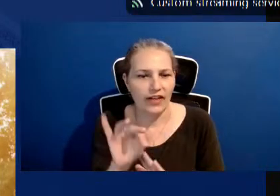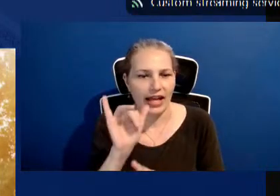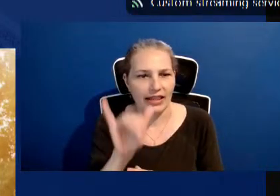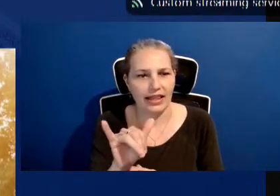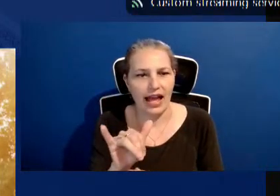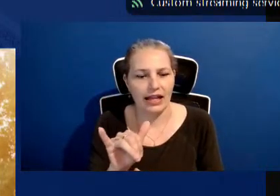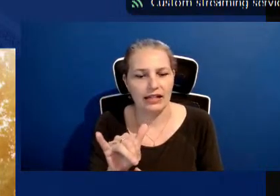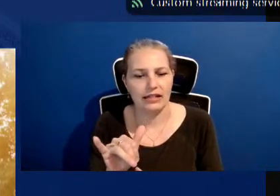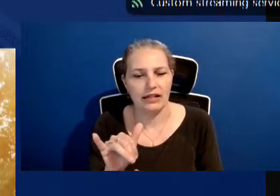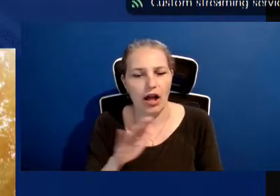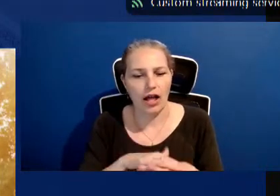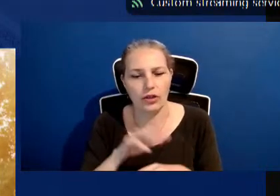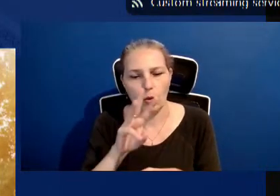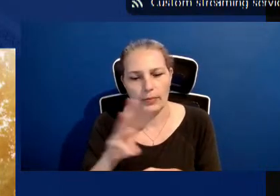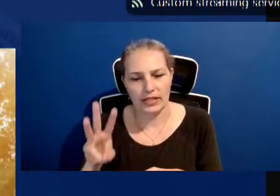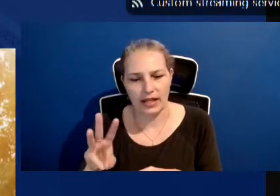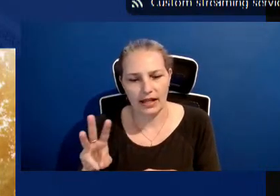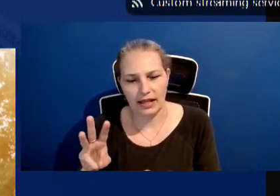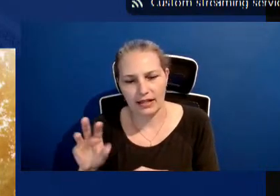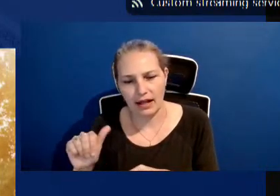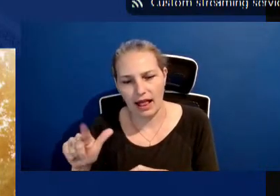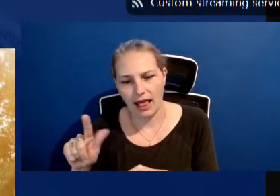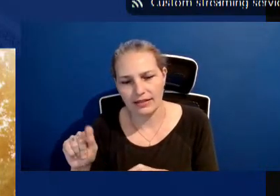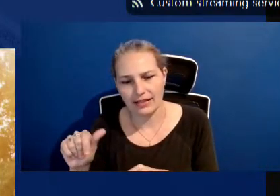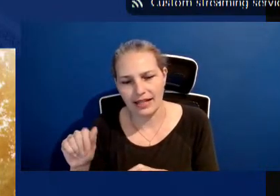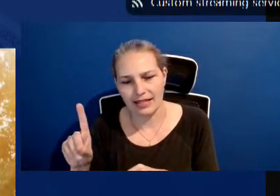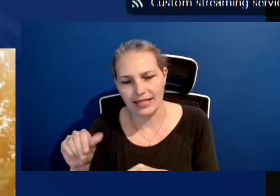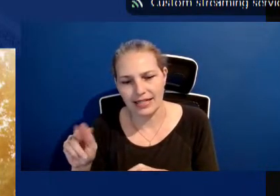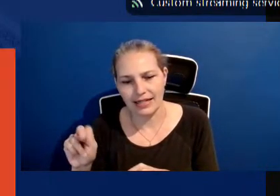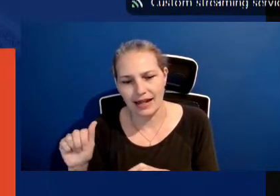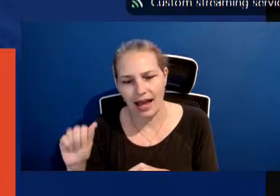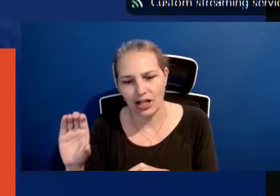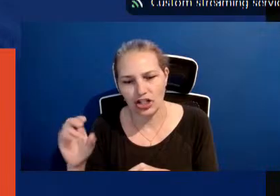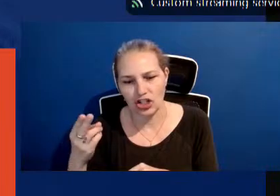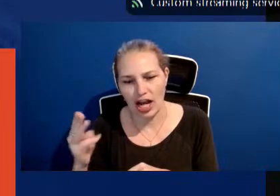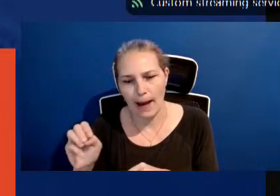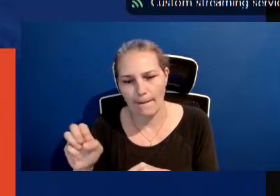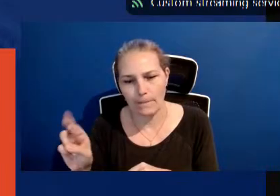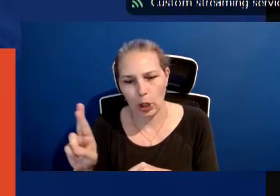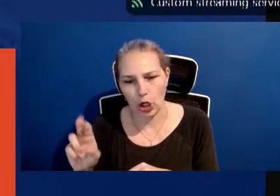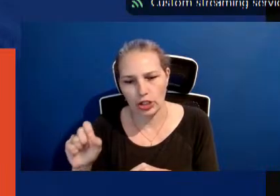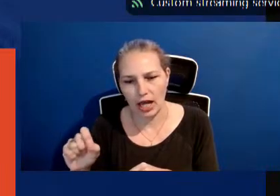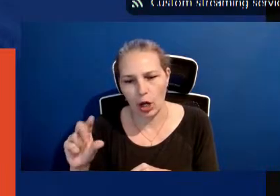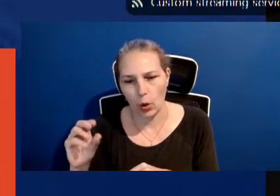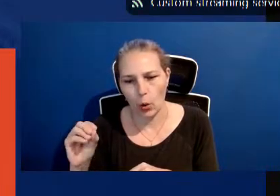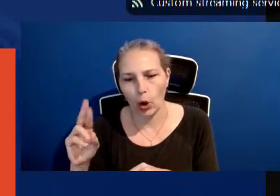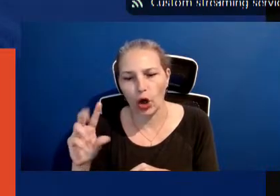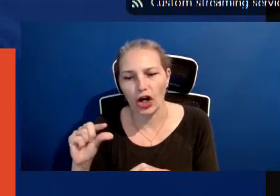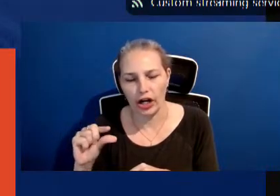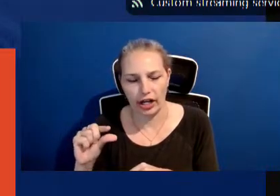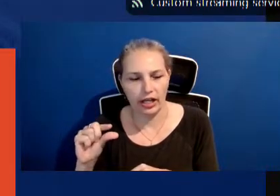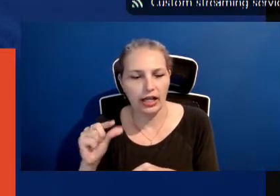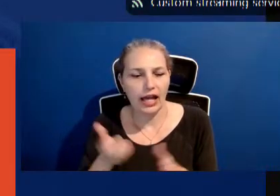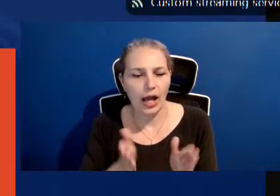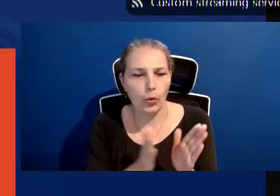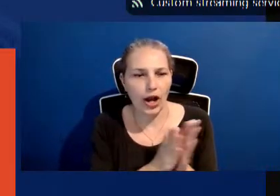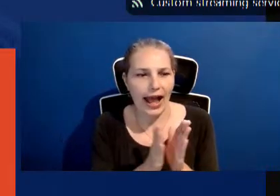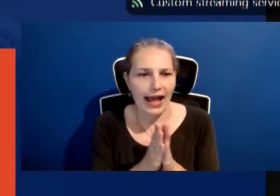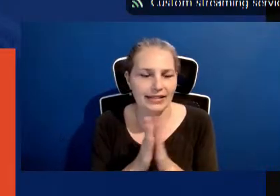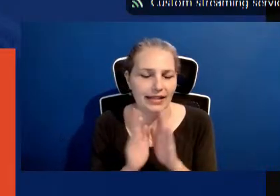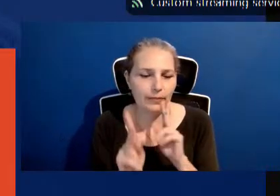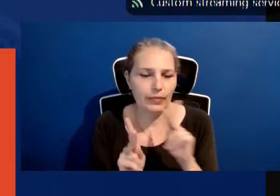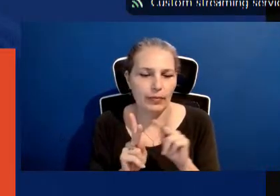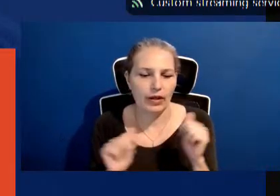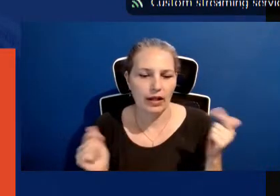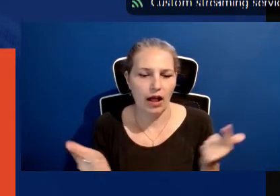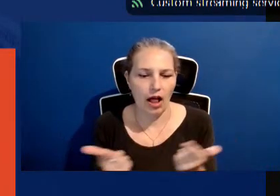at altadenachamber.org. And in addition to that, we're also, again, asking everyone to